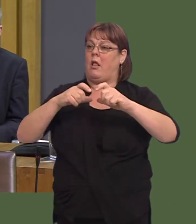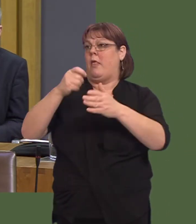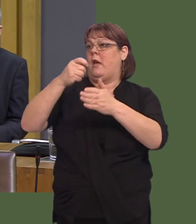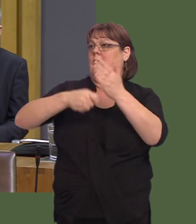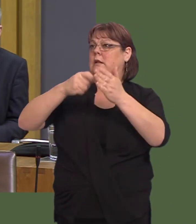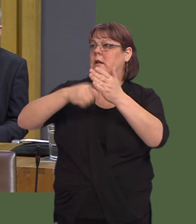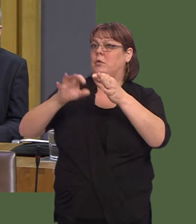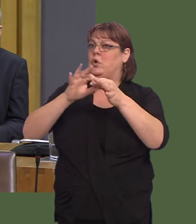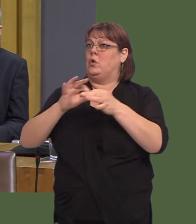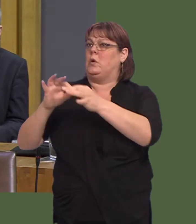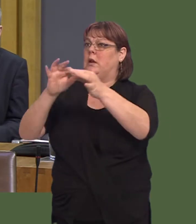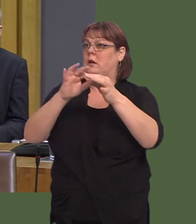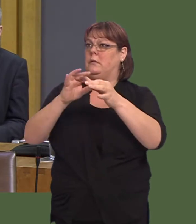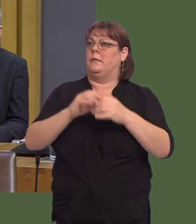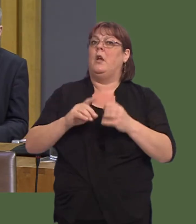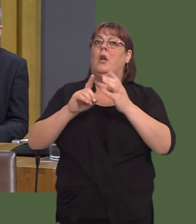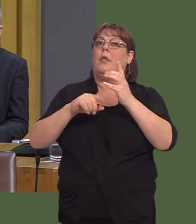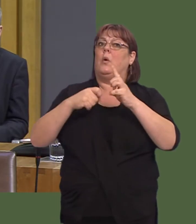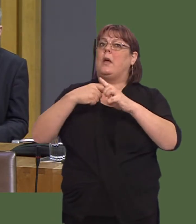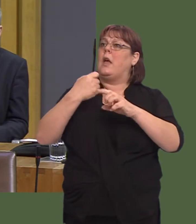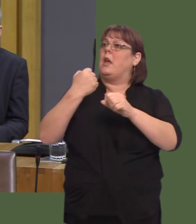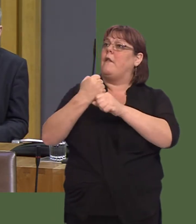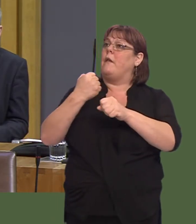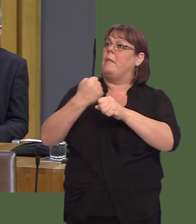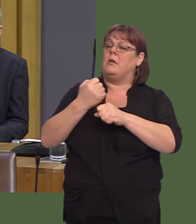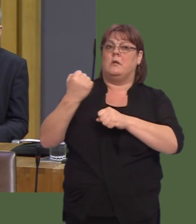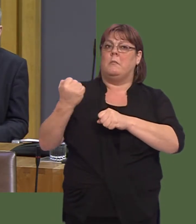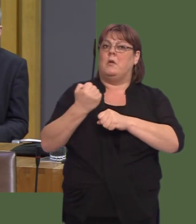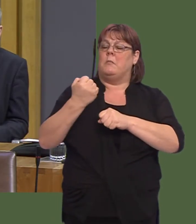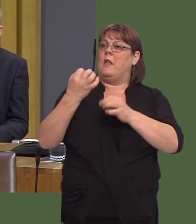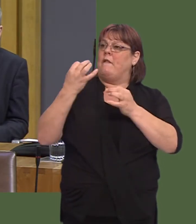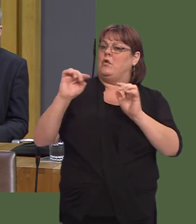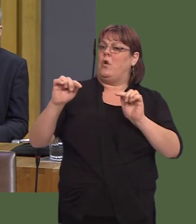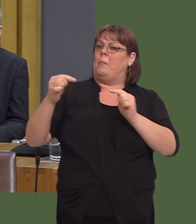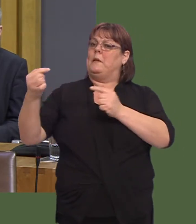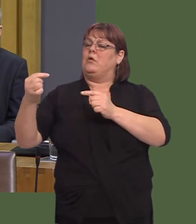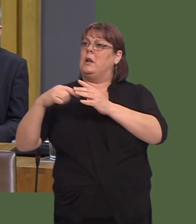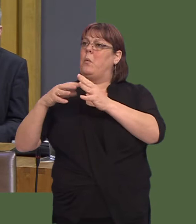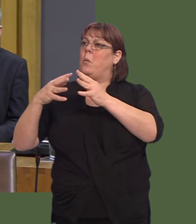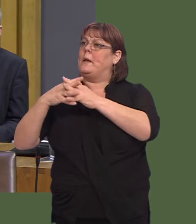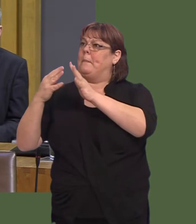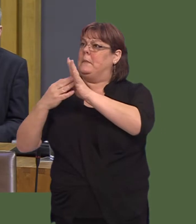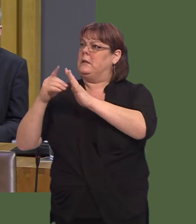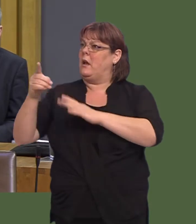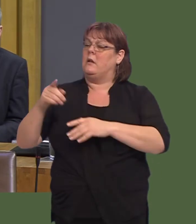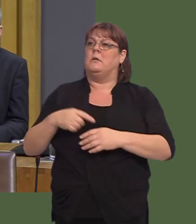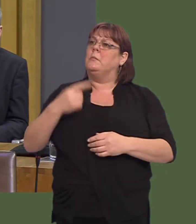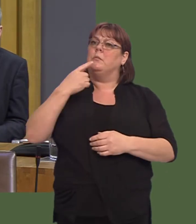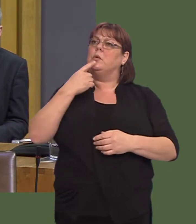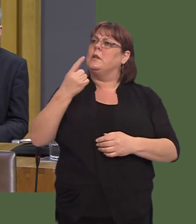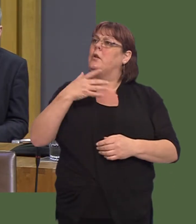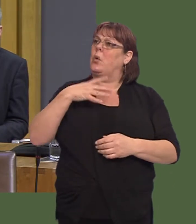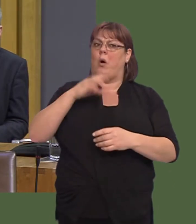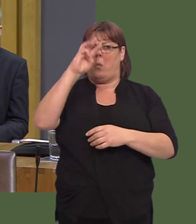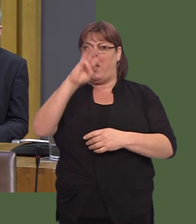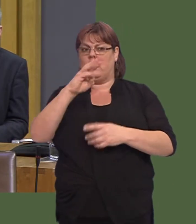union. The UK Labour Party is supposed to be the official opposition in Westminster. You've just said earlier on that you